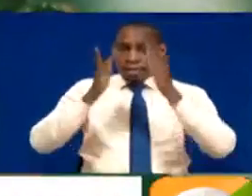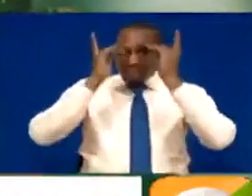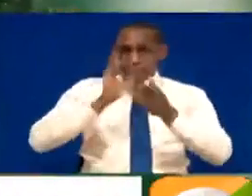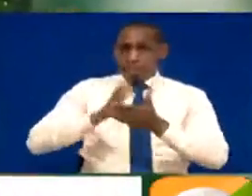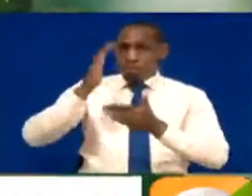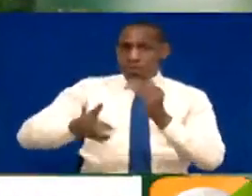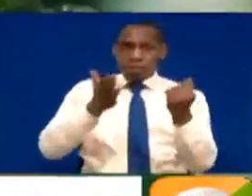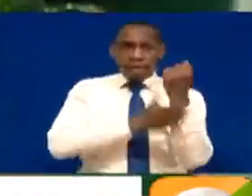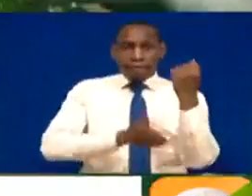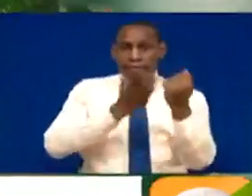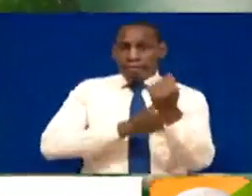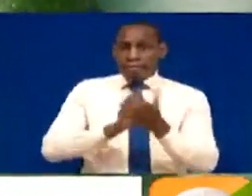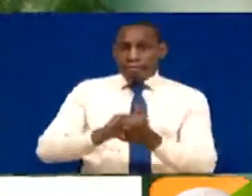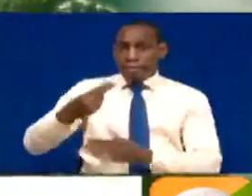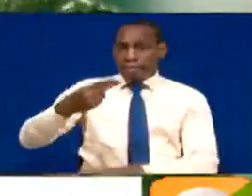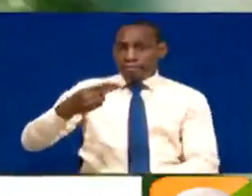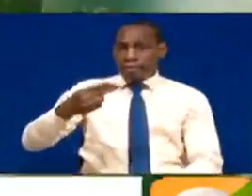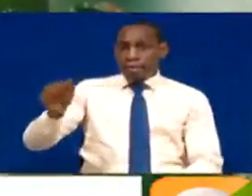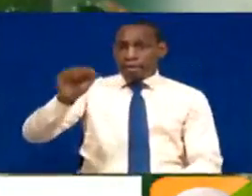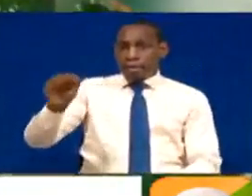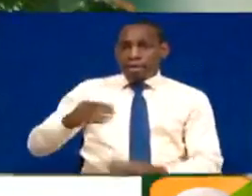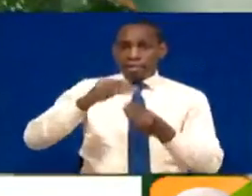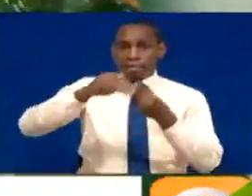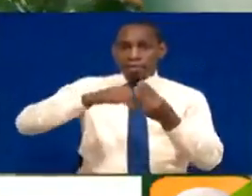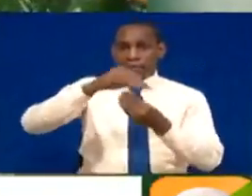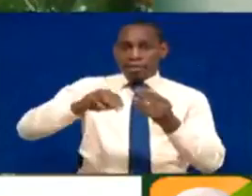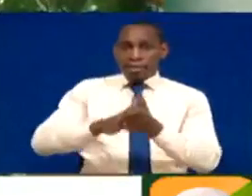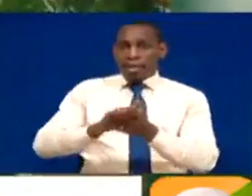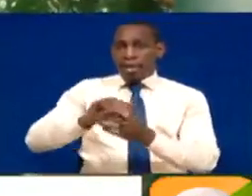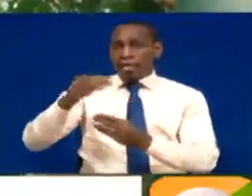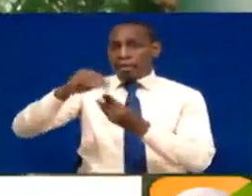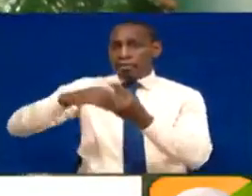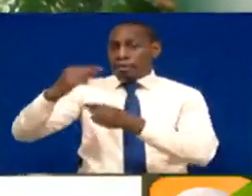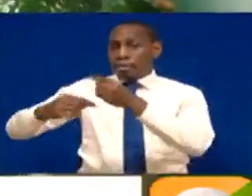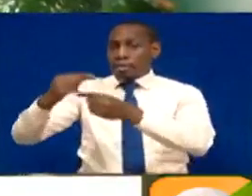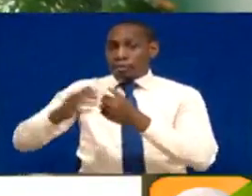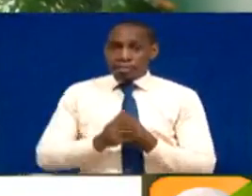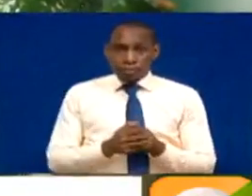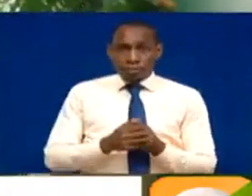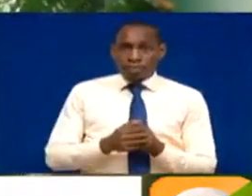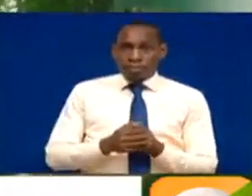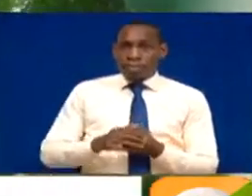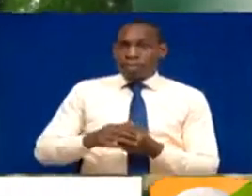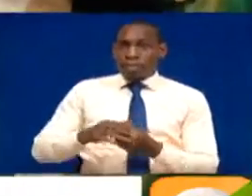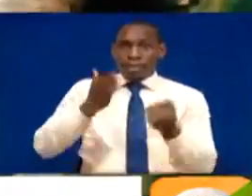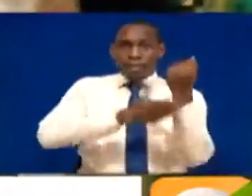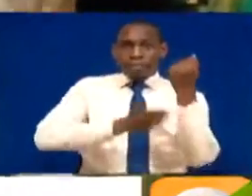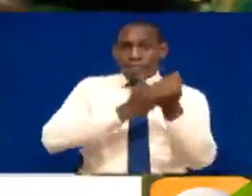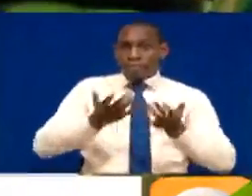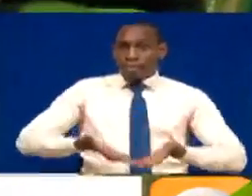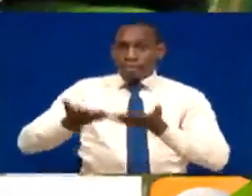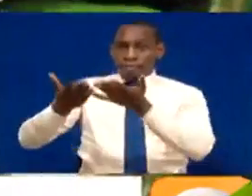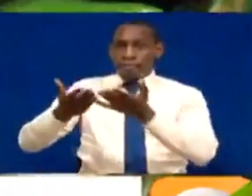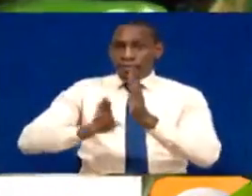resulted to suspend harvest of Hassan Forte avocados while harvest of jumbo avocados will continue. AFA says harvest and export